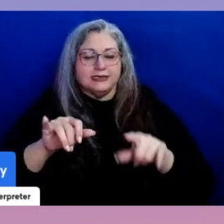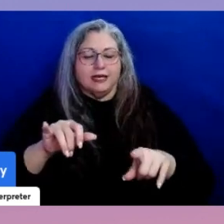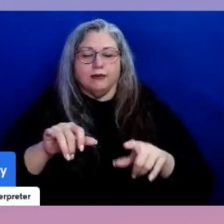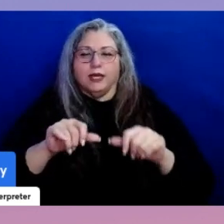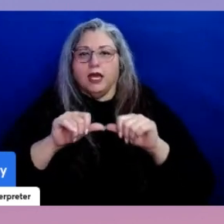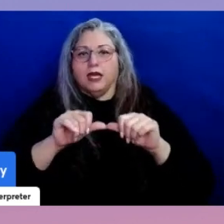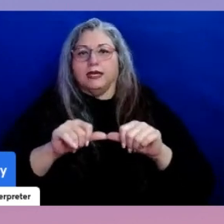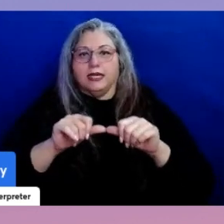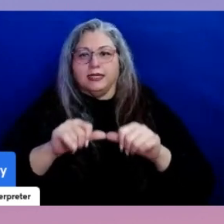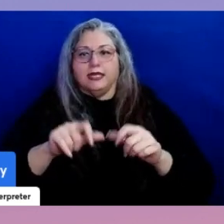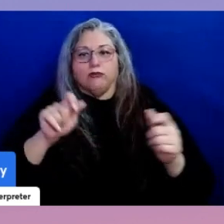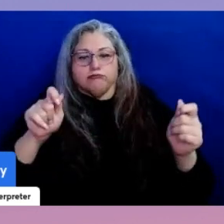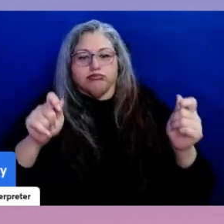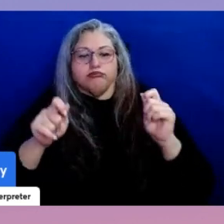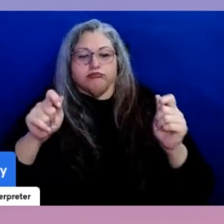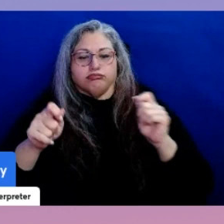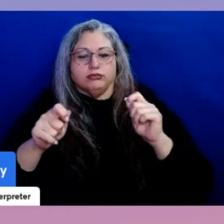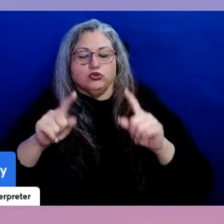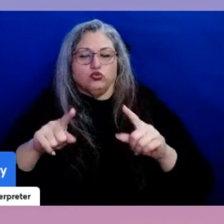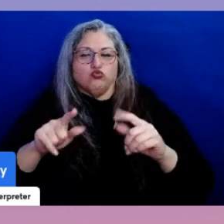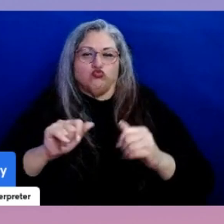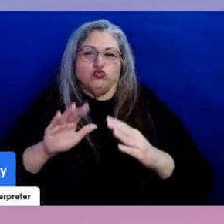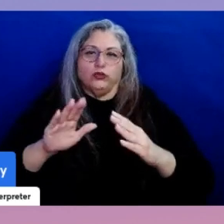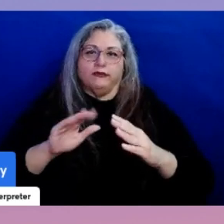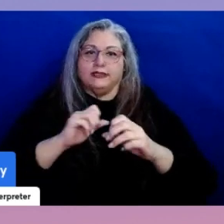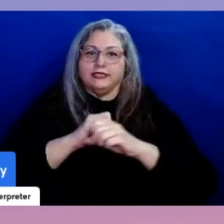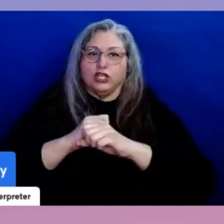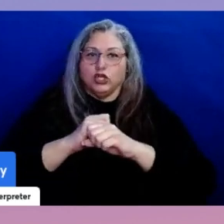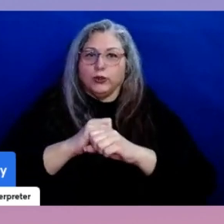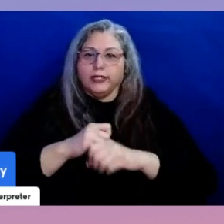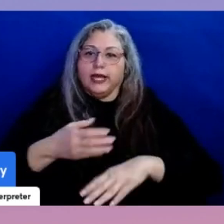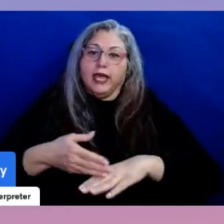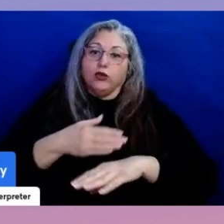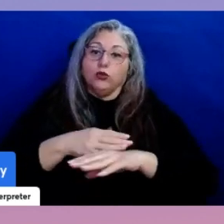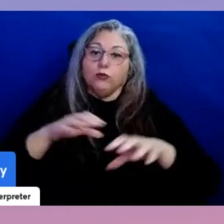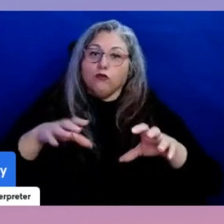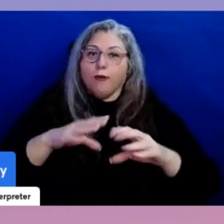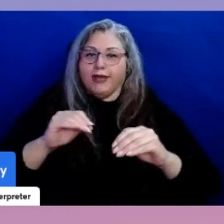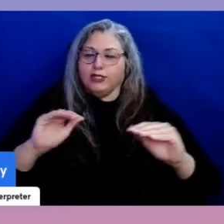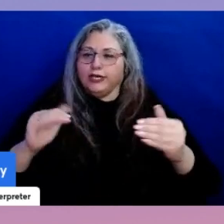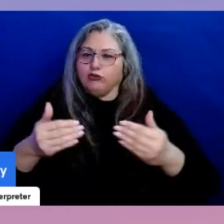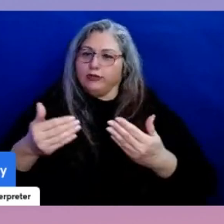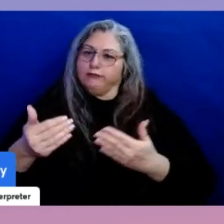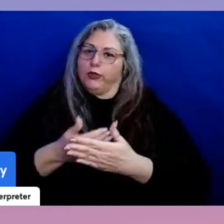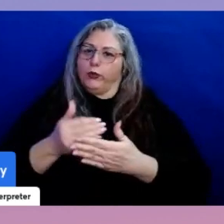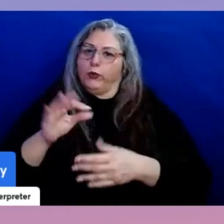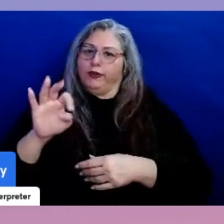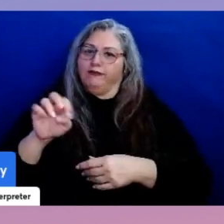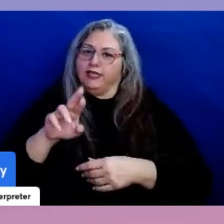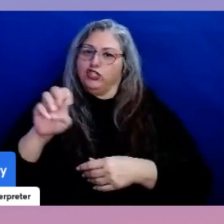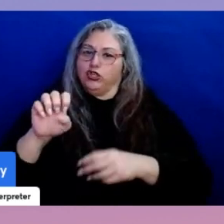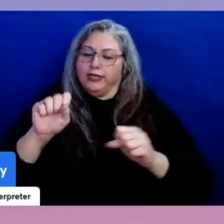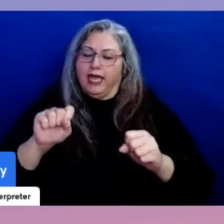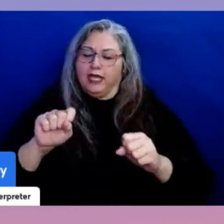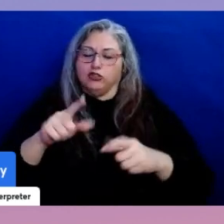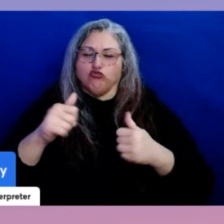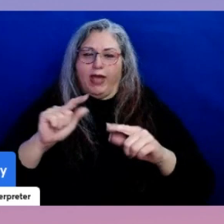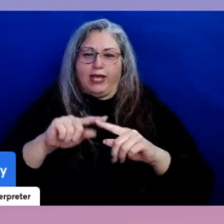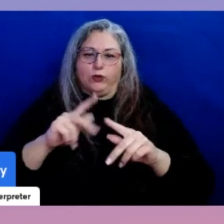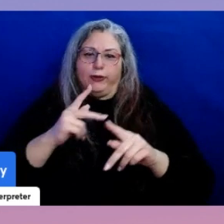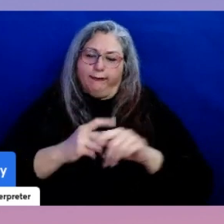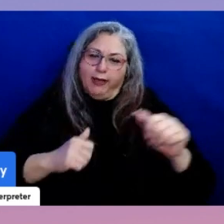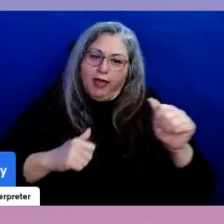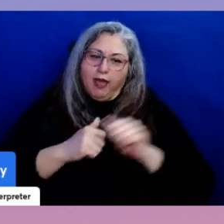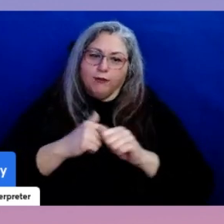evolving to address security vulnerabilities, enhance performance, and introduce new features. Staying up to date with the latest software releases and